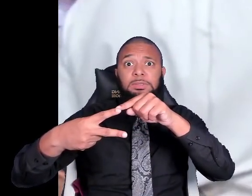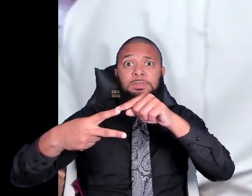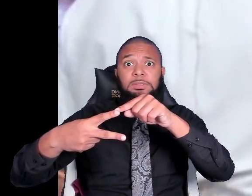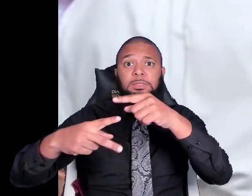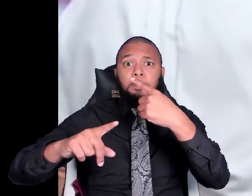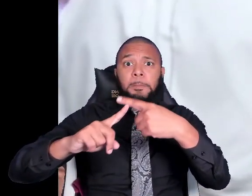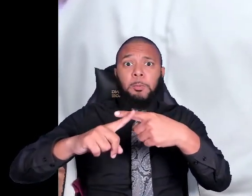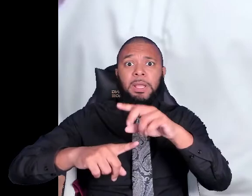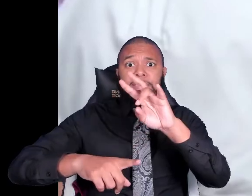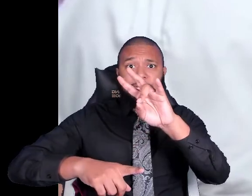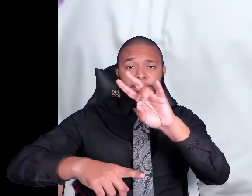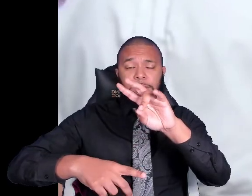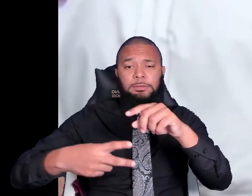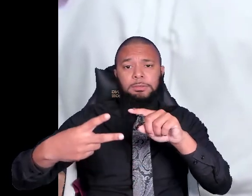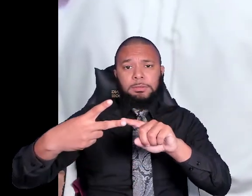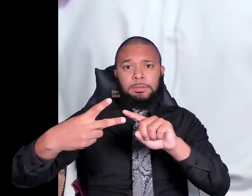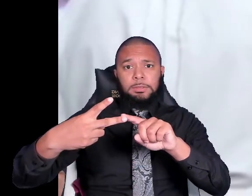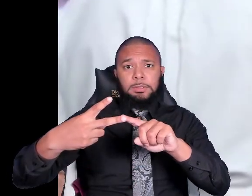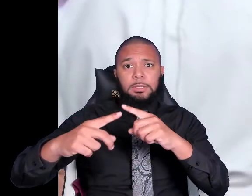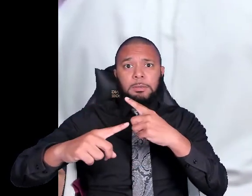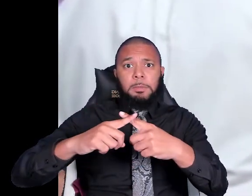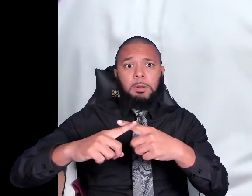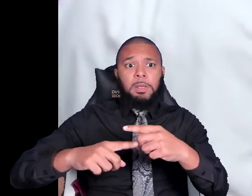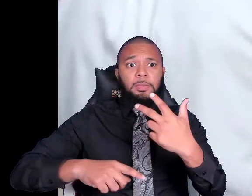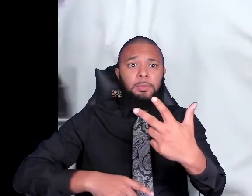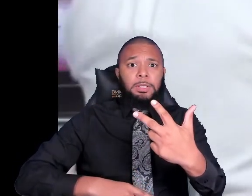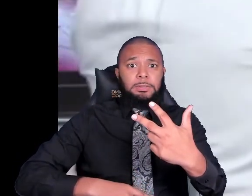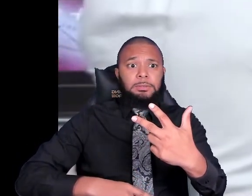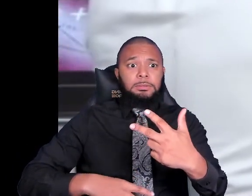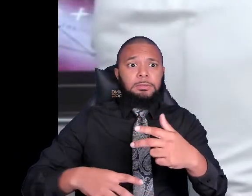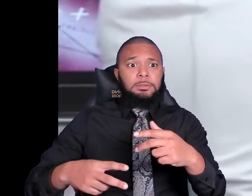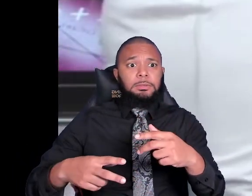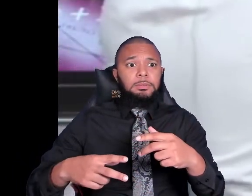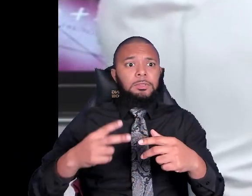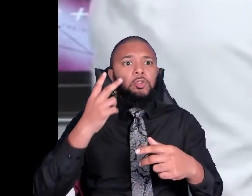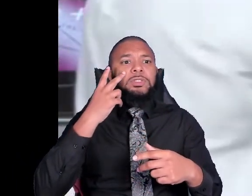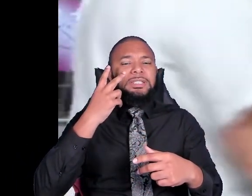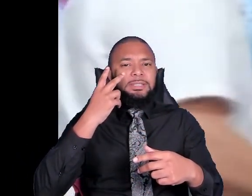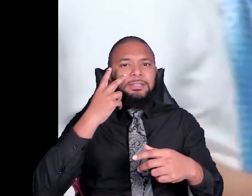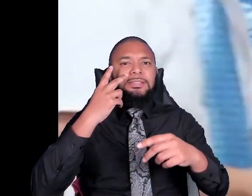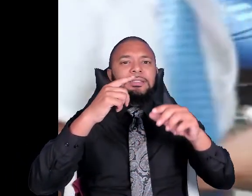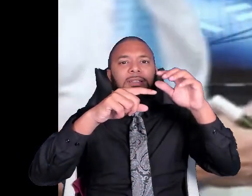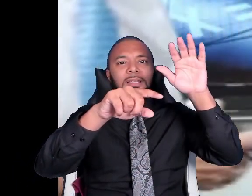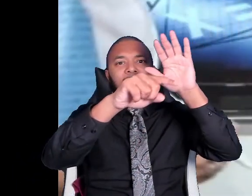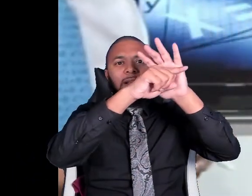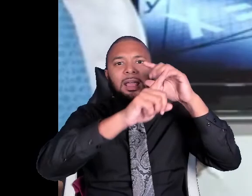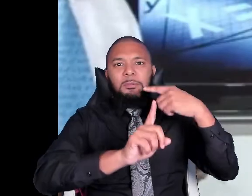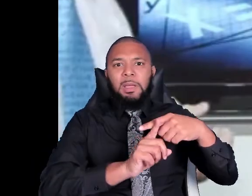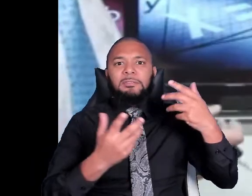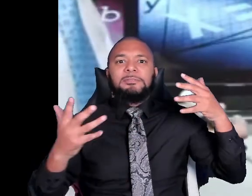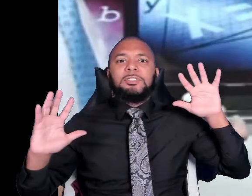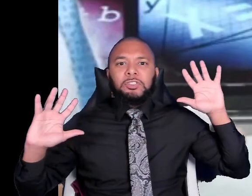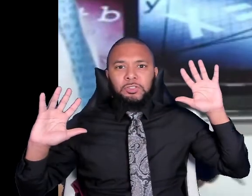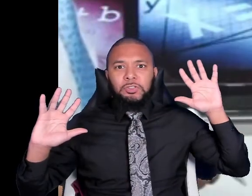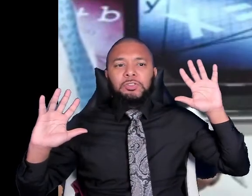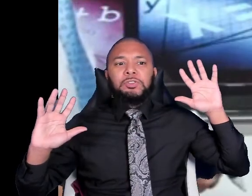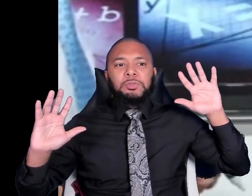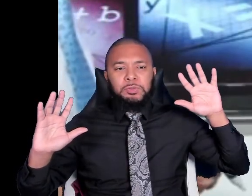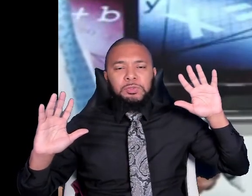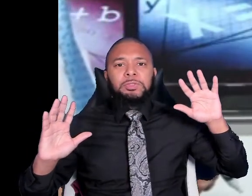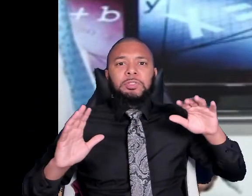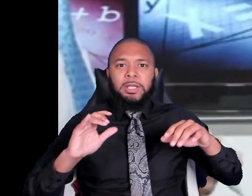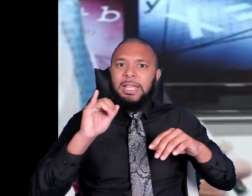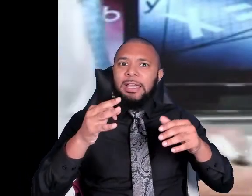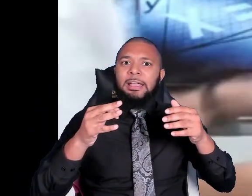7 and the bottom one by 3. Yeah, they're already a negative and a positive, so he multiplied both of them by